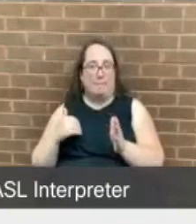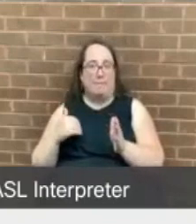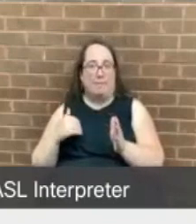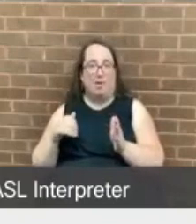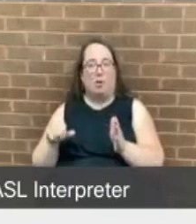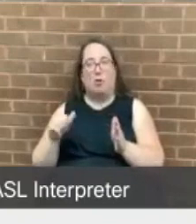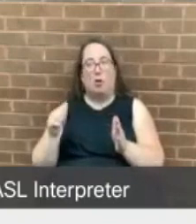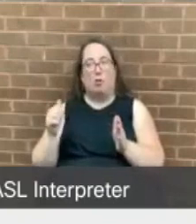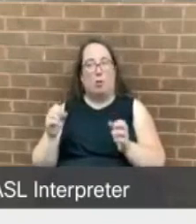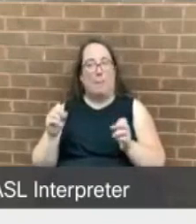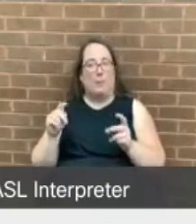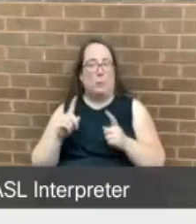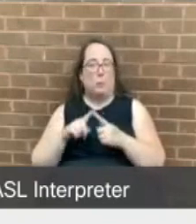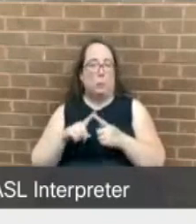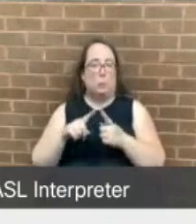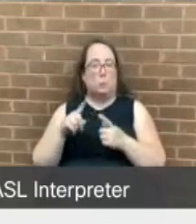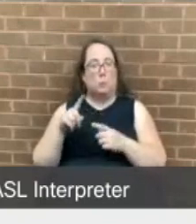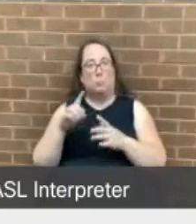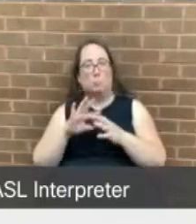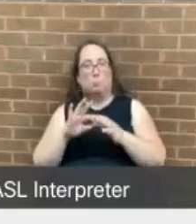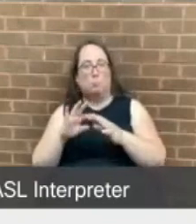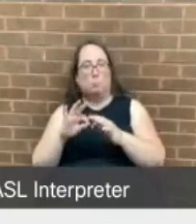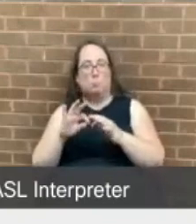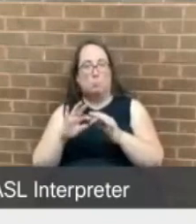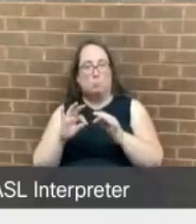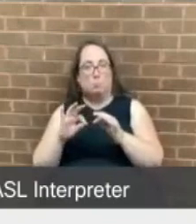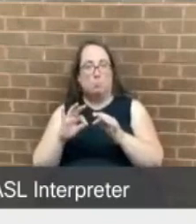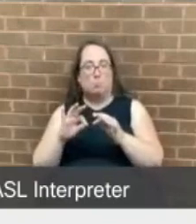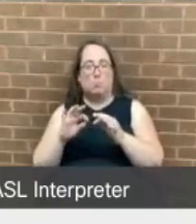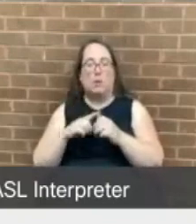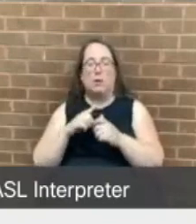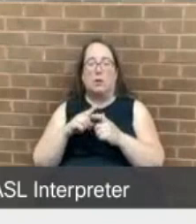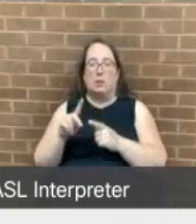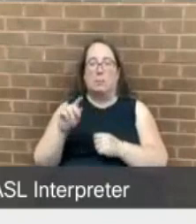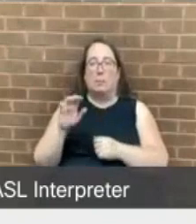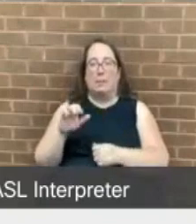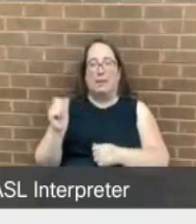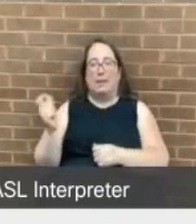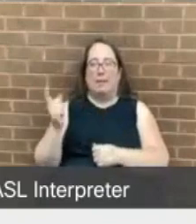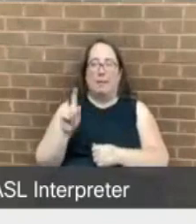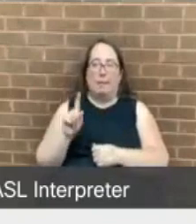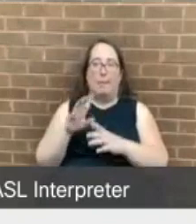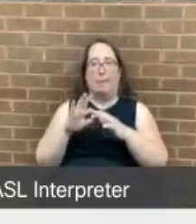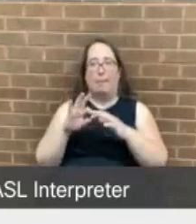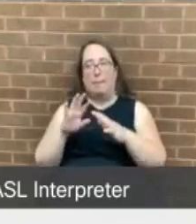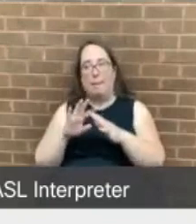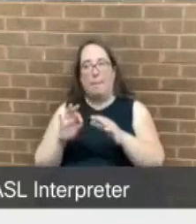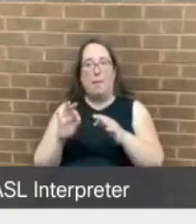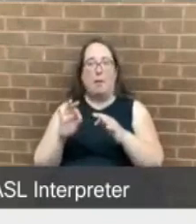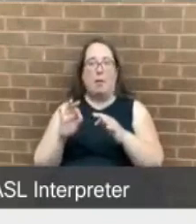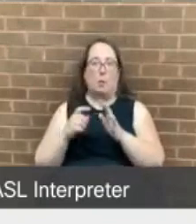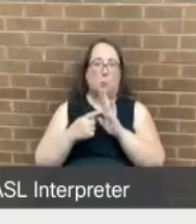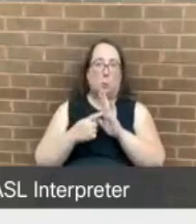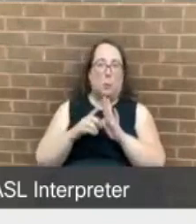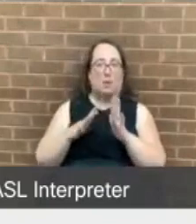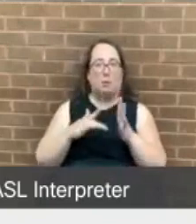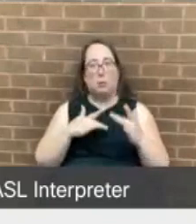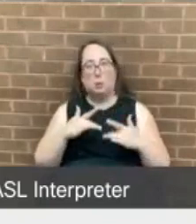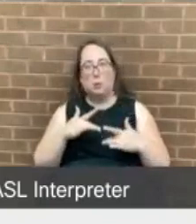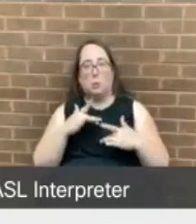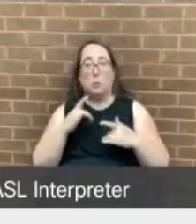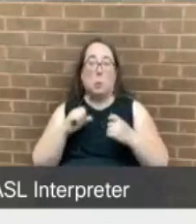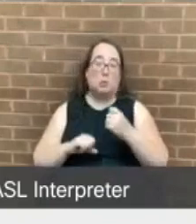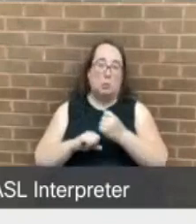another bite at the apple. The public will then be able to comment, to voice its concerns or its